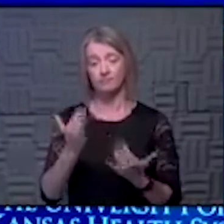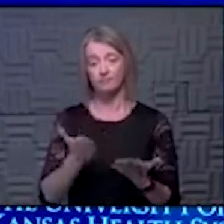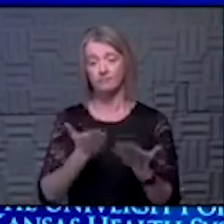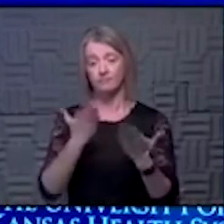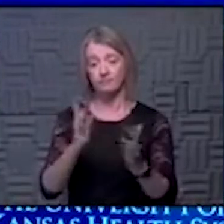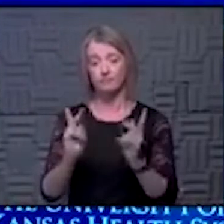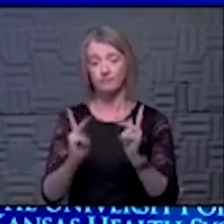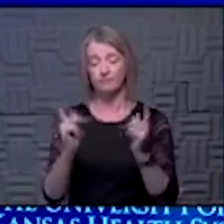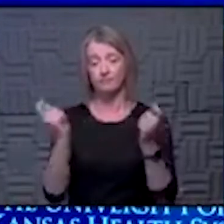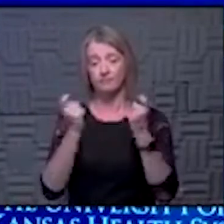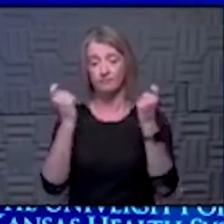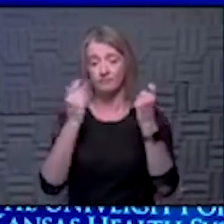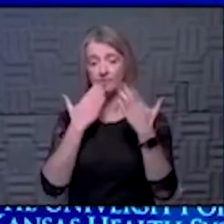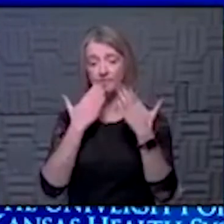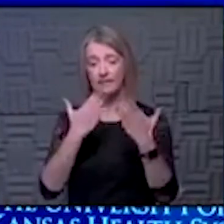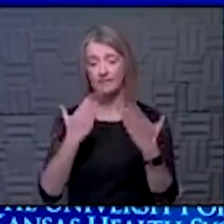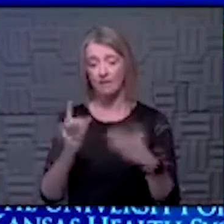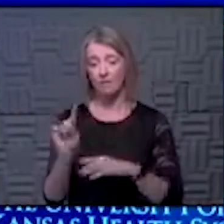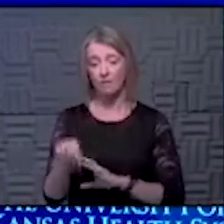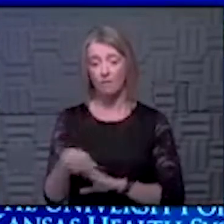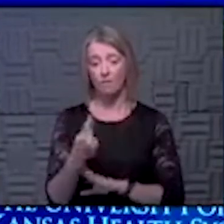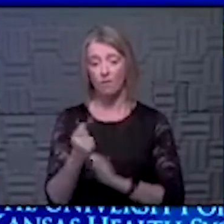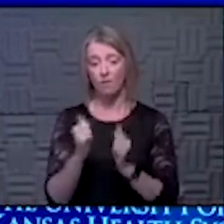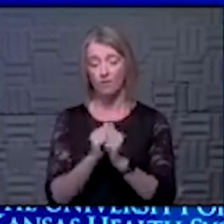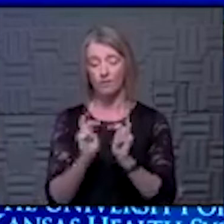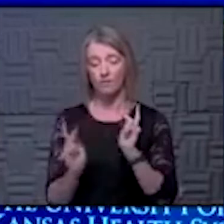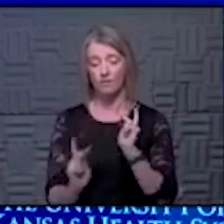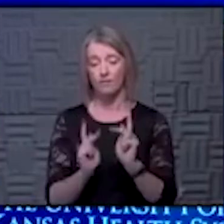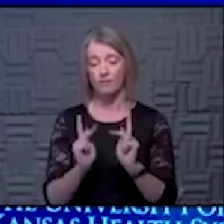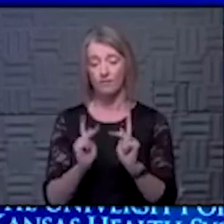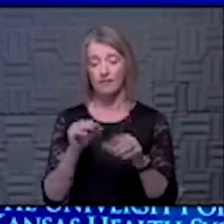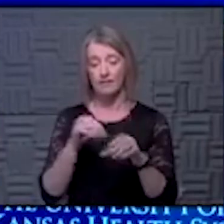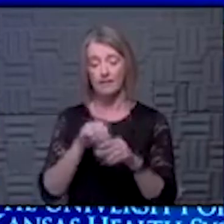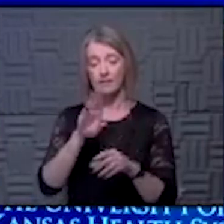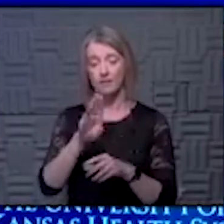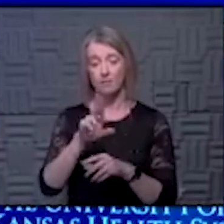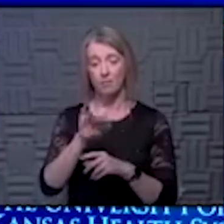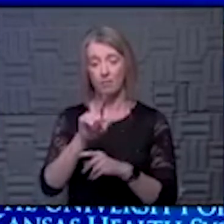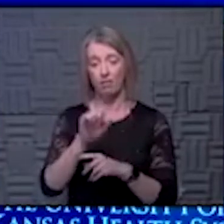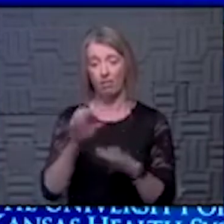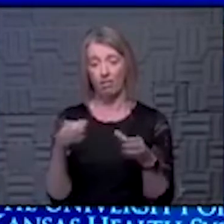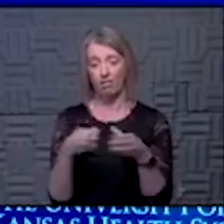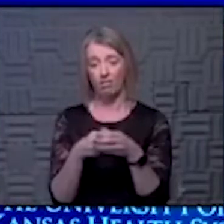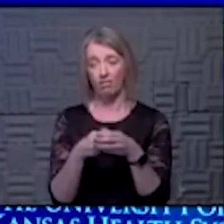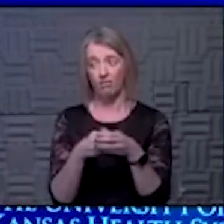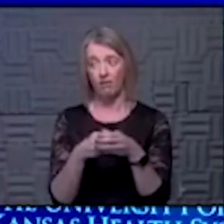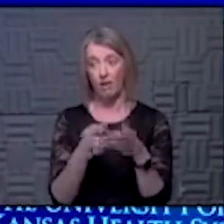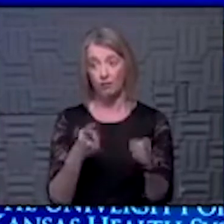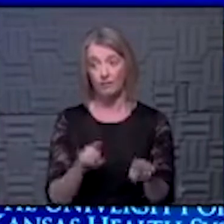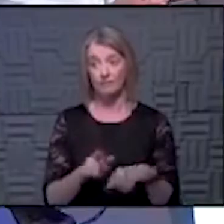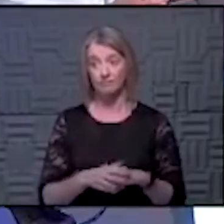recommending that people celebrate Thanksgiving only with the people in their bubble. Do you agree?